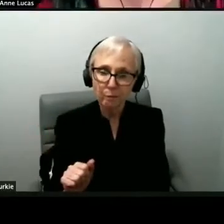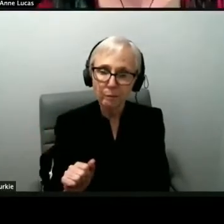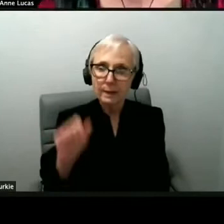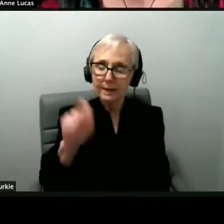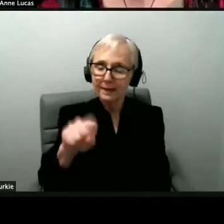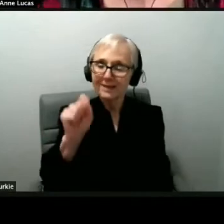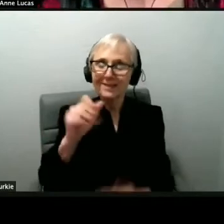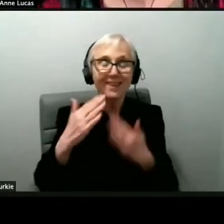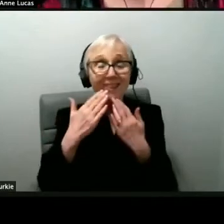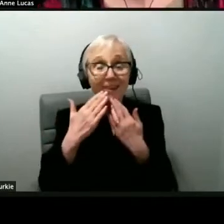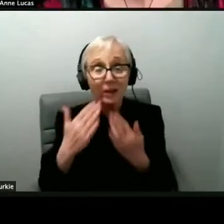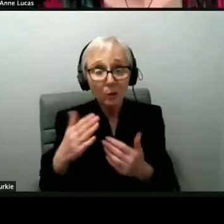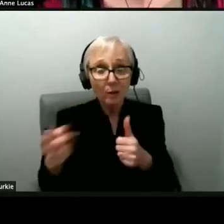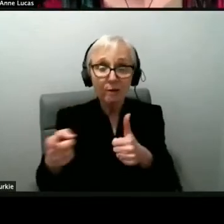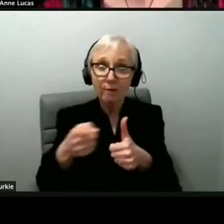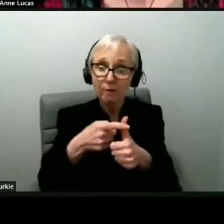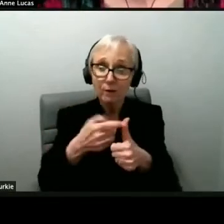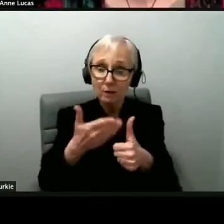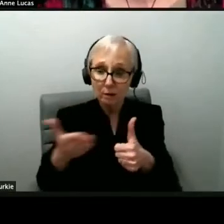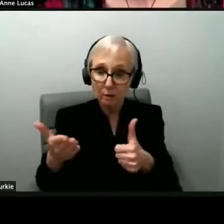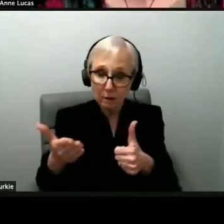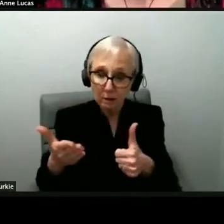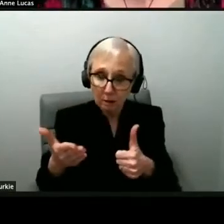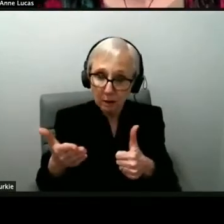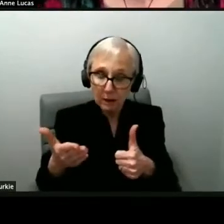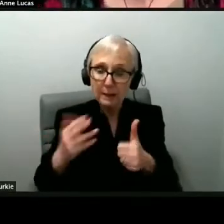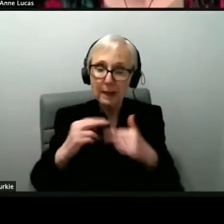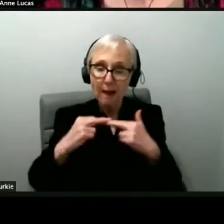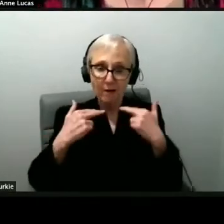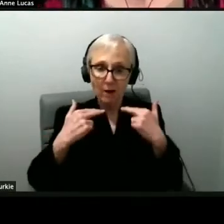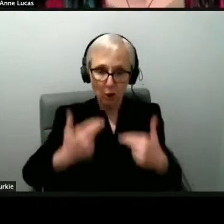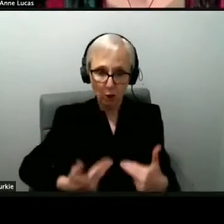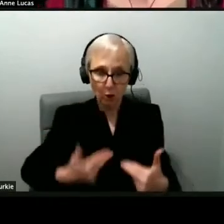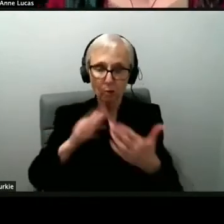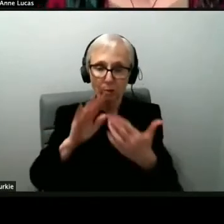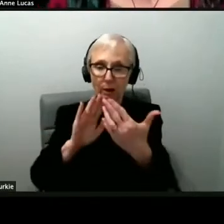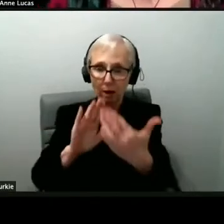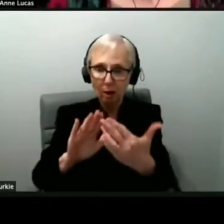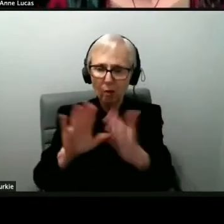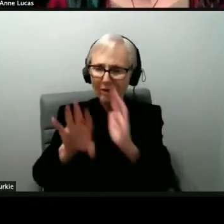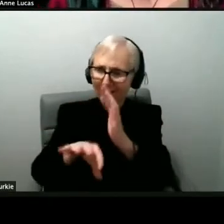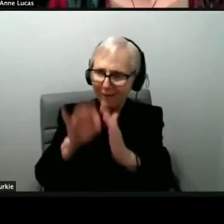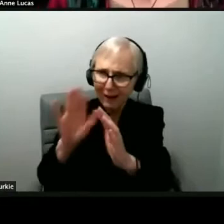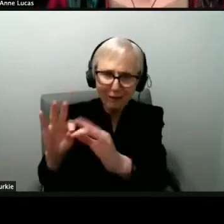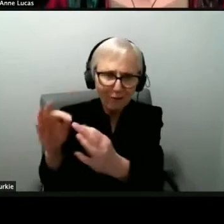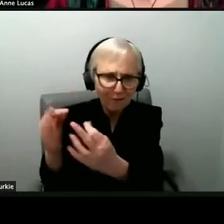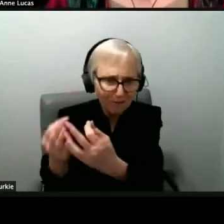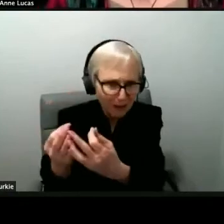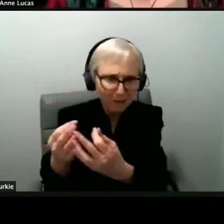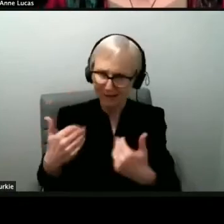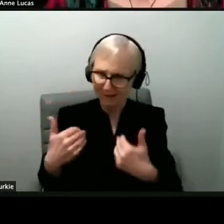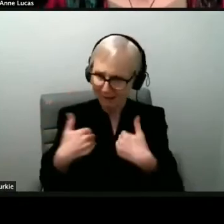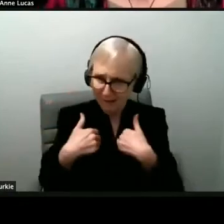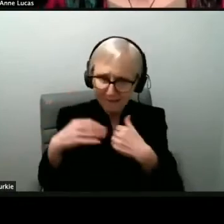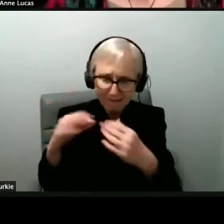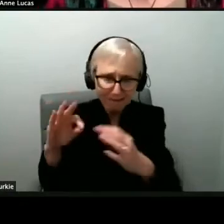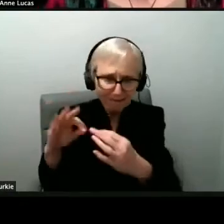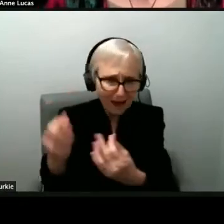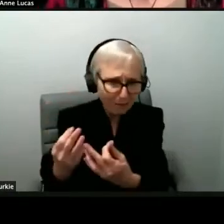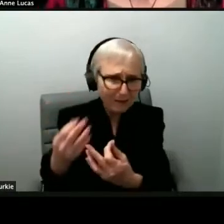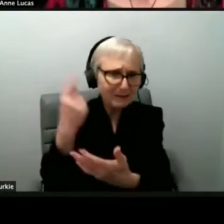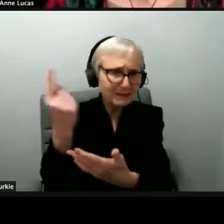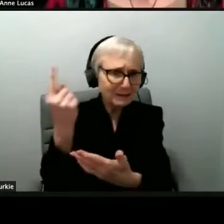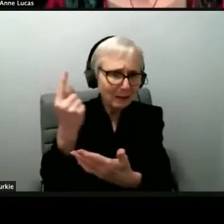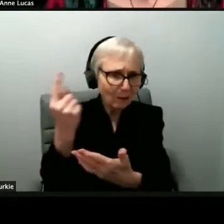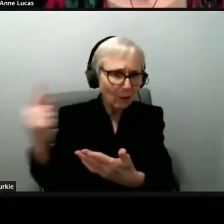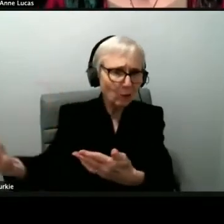Yes, thank you. One of the first things I want to do is take the human approach. I want to find their relatives. I want to see if they have family, next of kin, somebody who